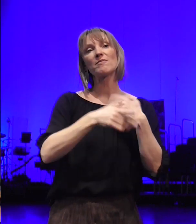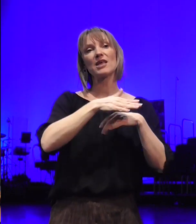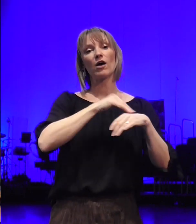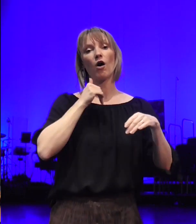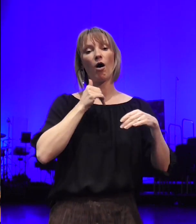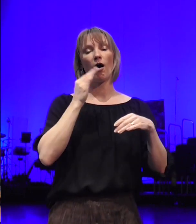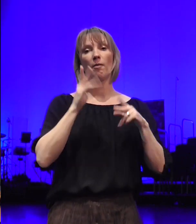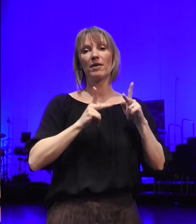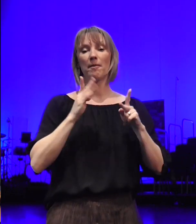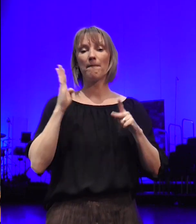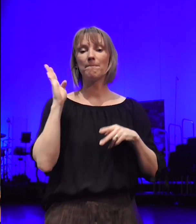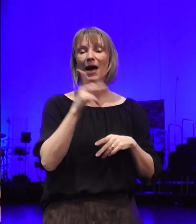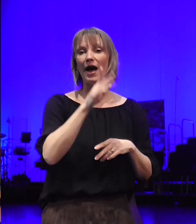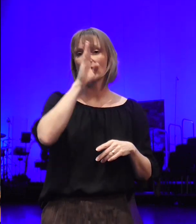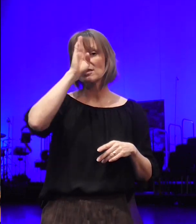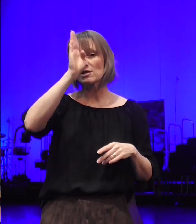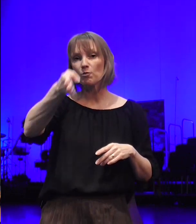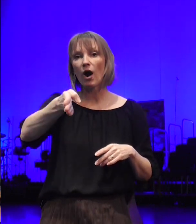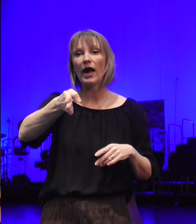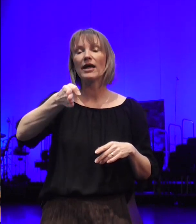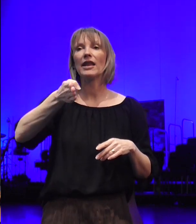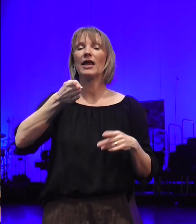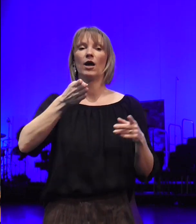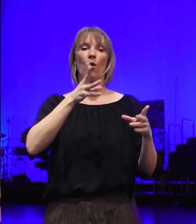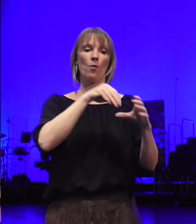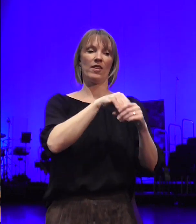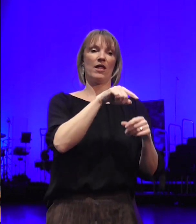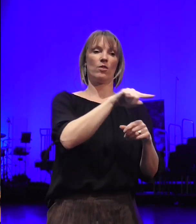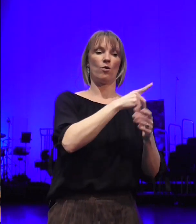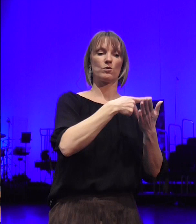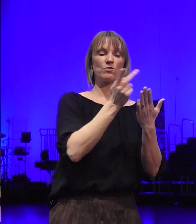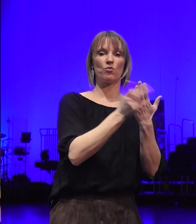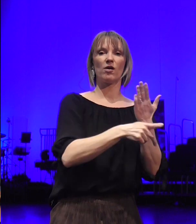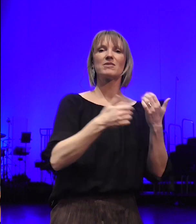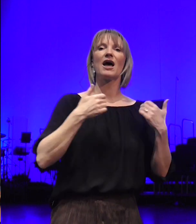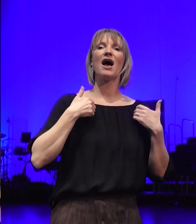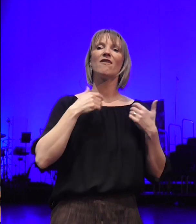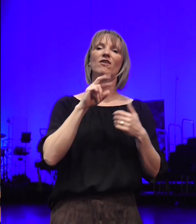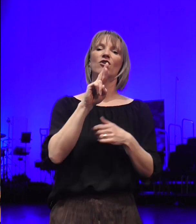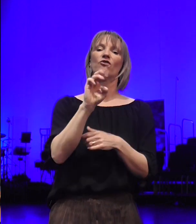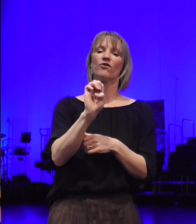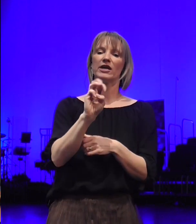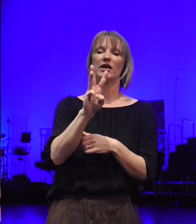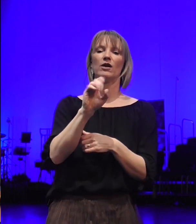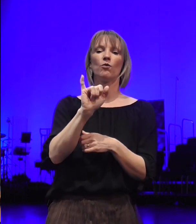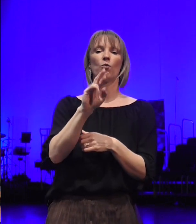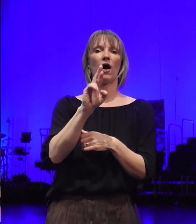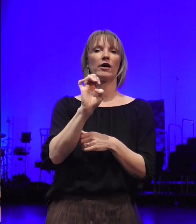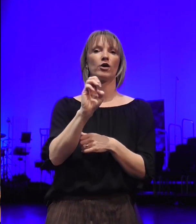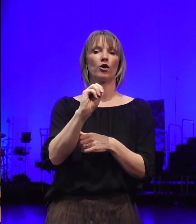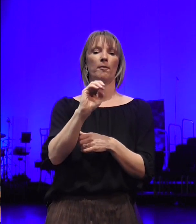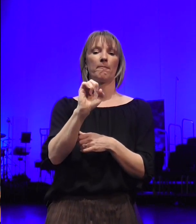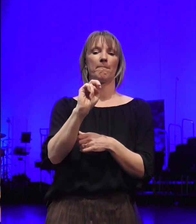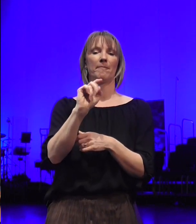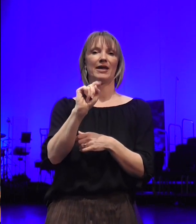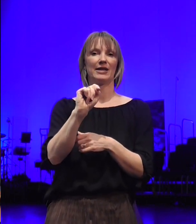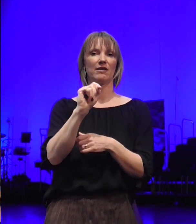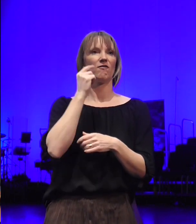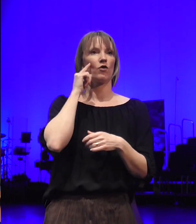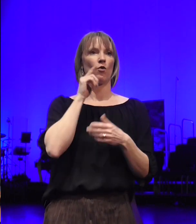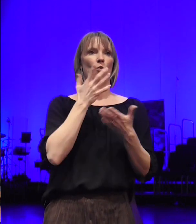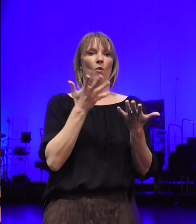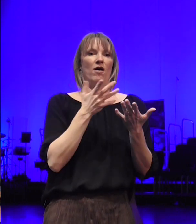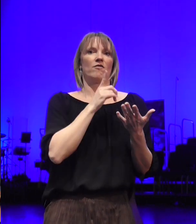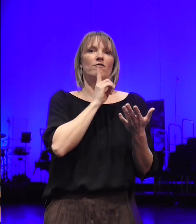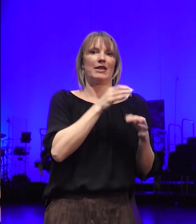to sobriety have contained within them a rewirement to what really matters, to where the center of us